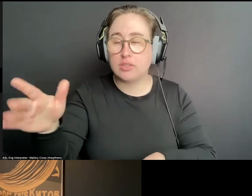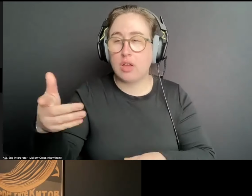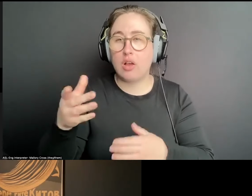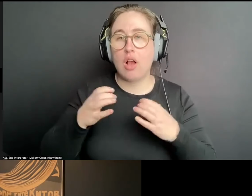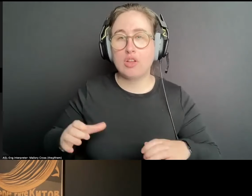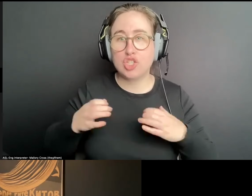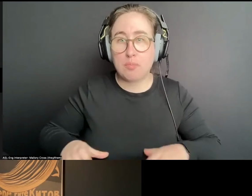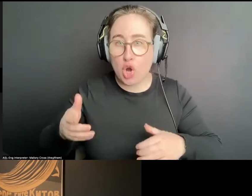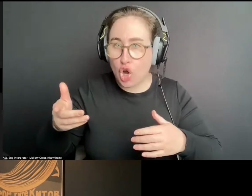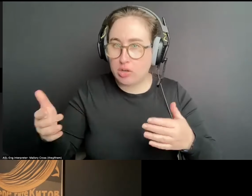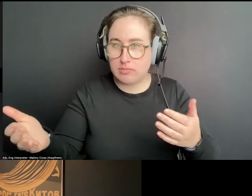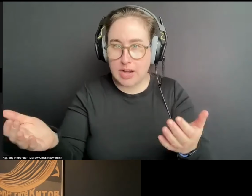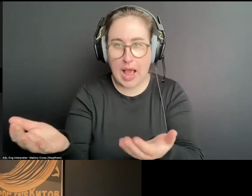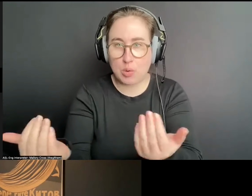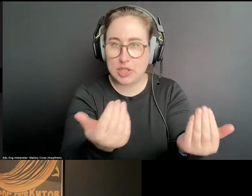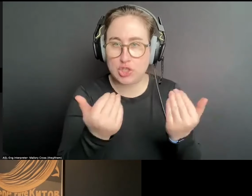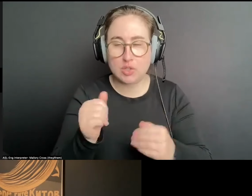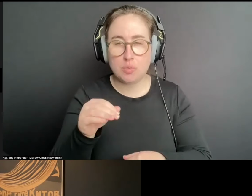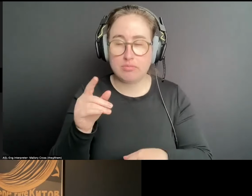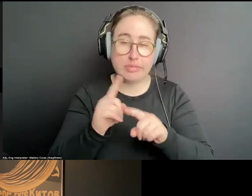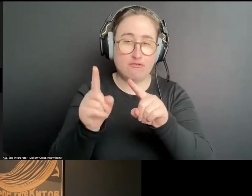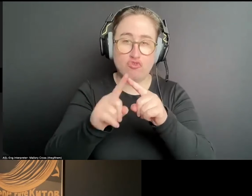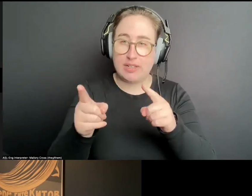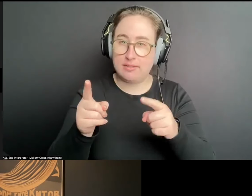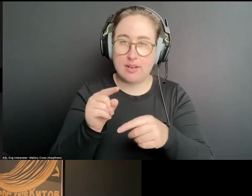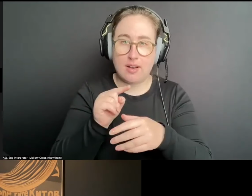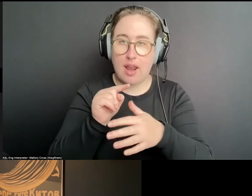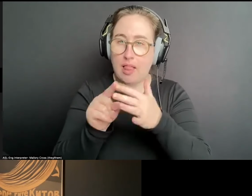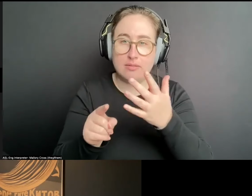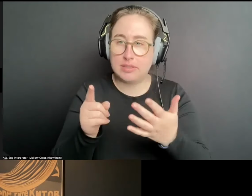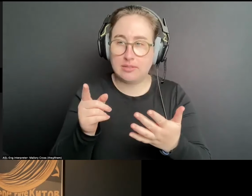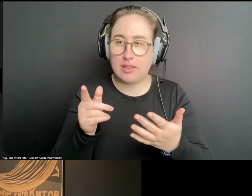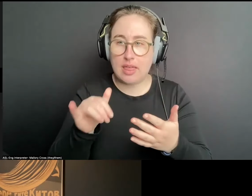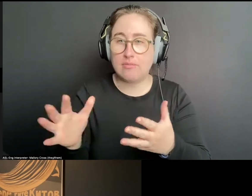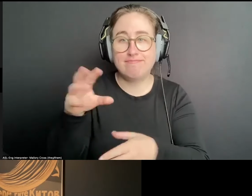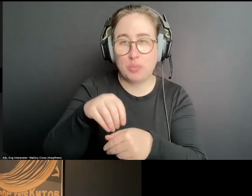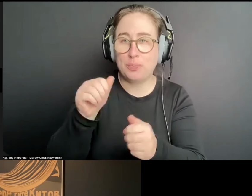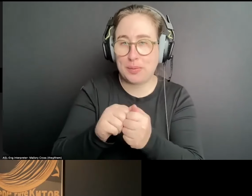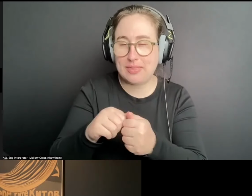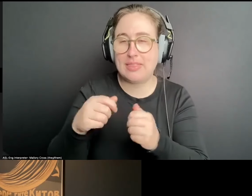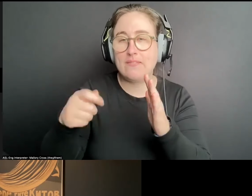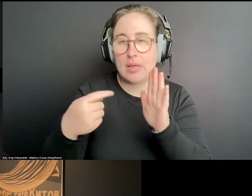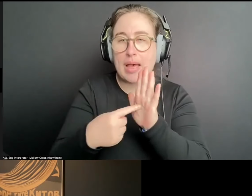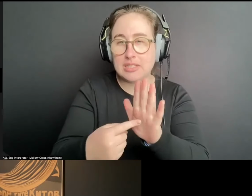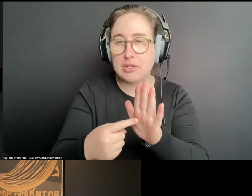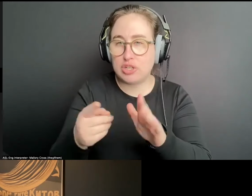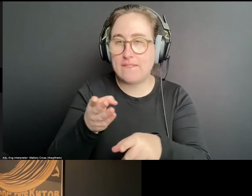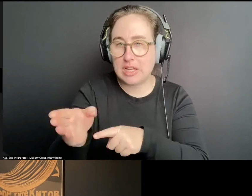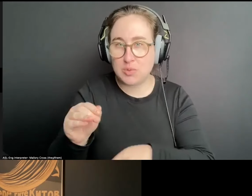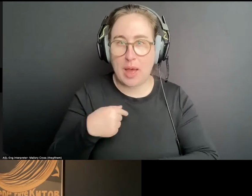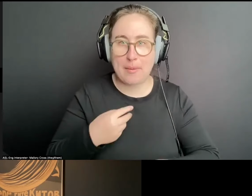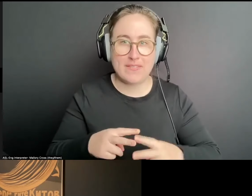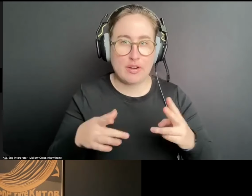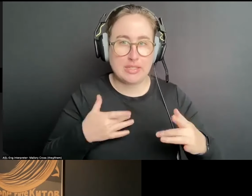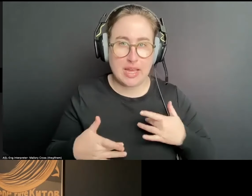just all the different elements that go into the independent film exhibition field. So very excited to do